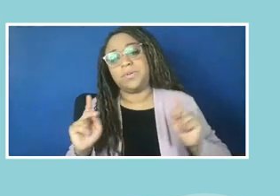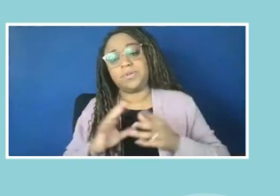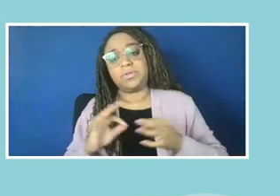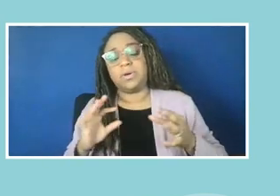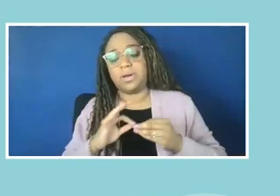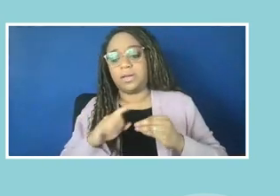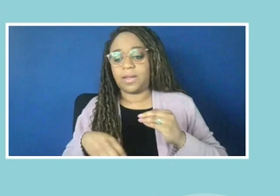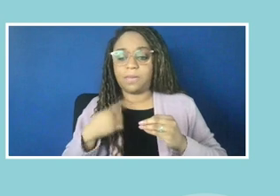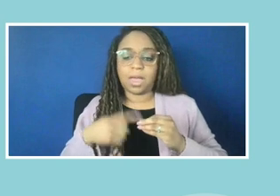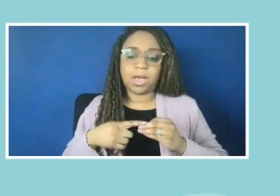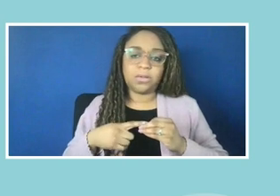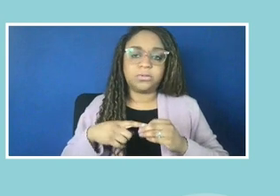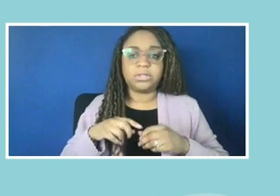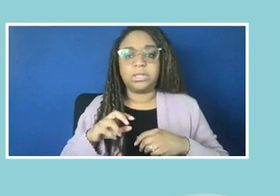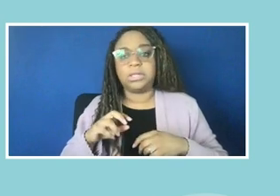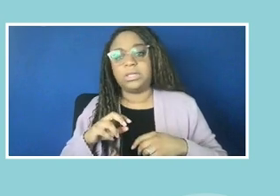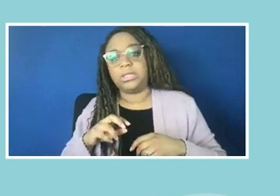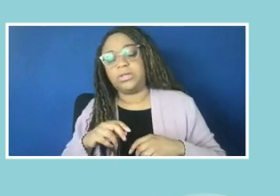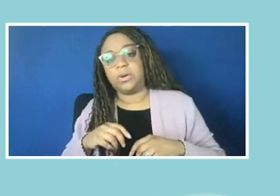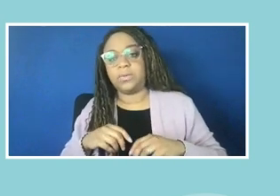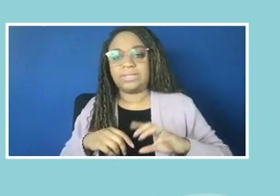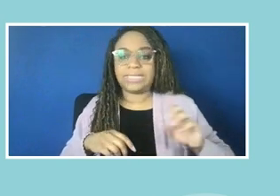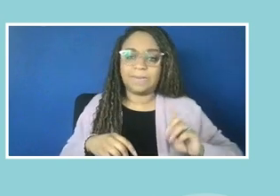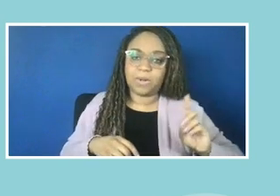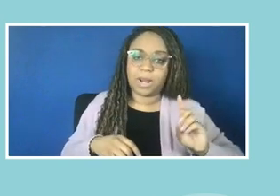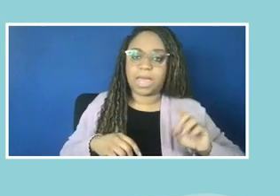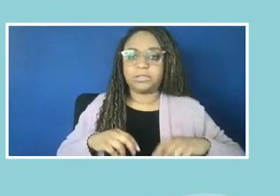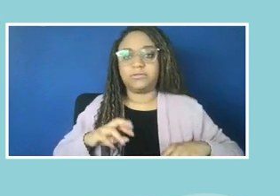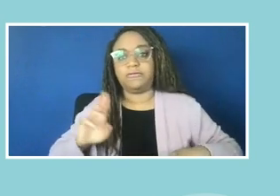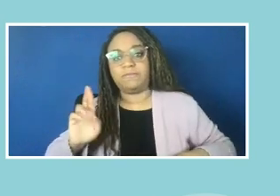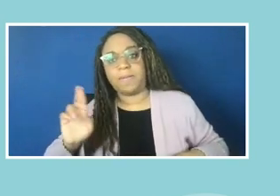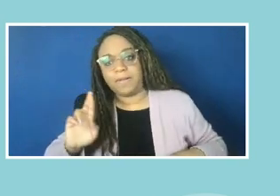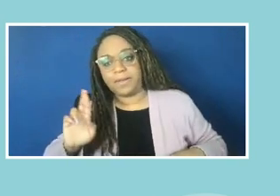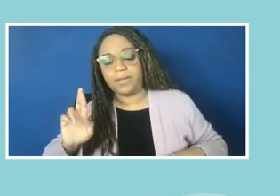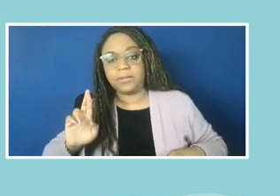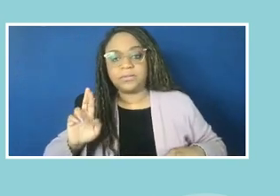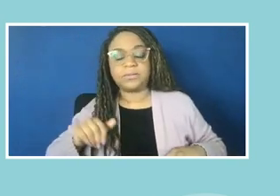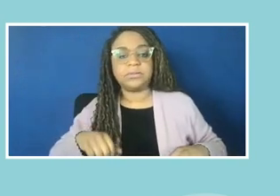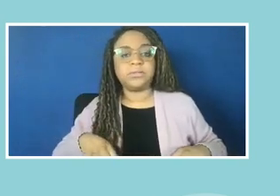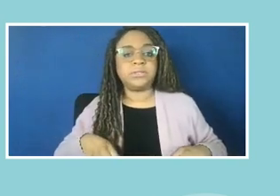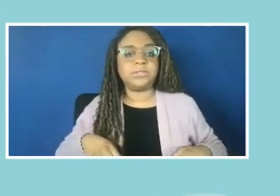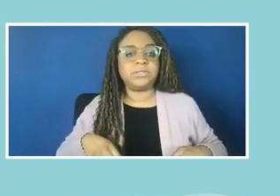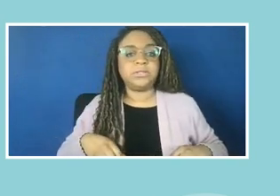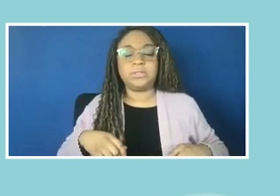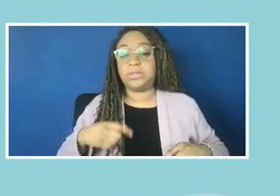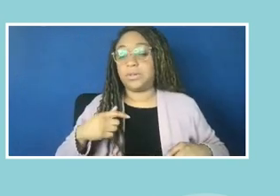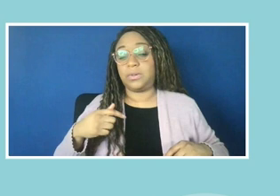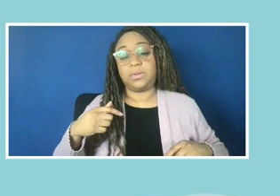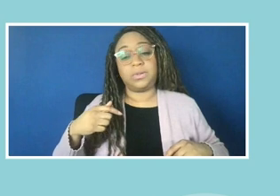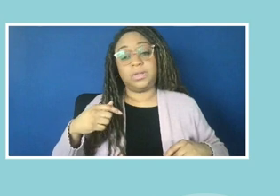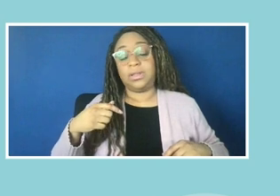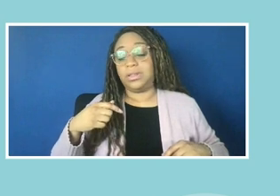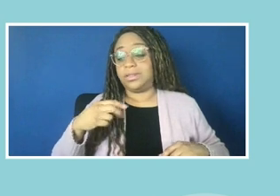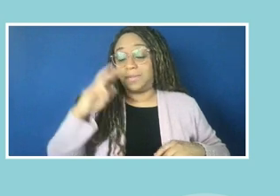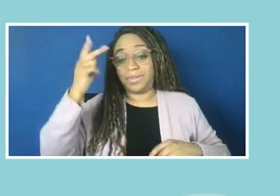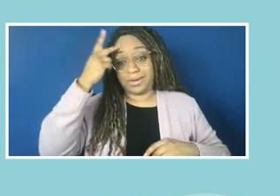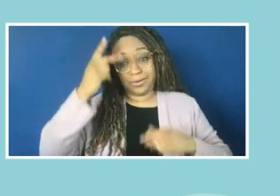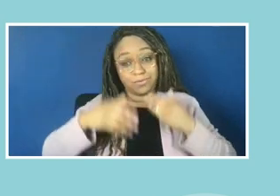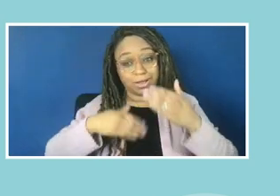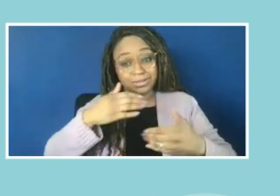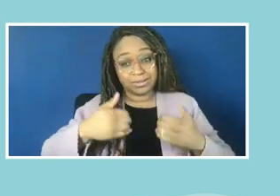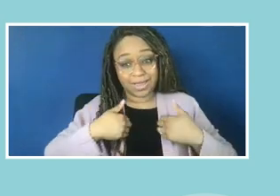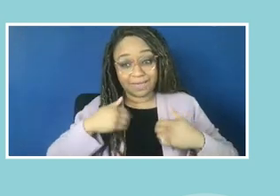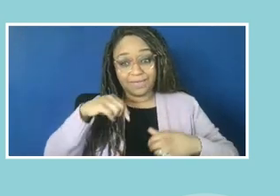that, one of the things we got to recognize is the fact that this political process that we have in this country is corrupt. We're trying to fix